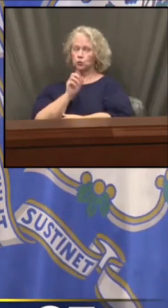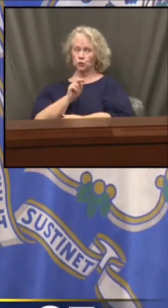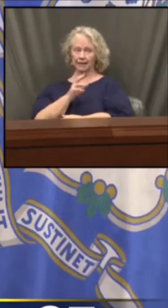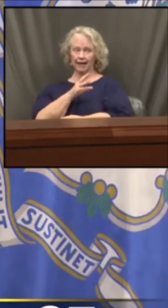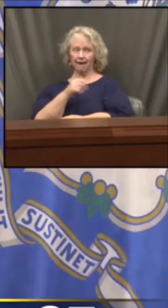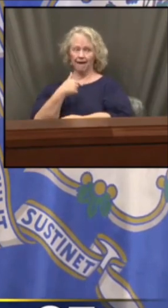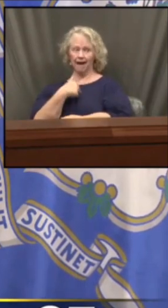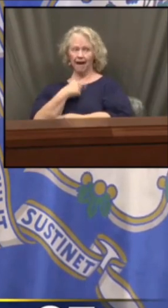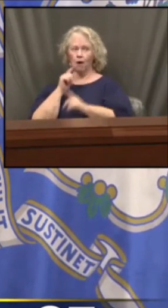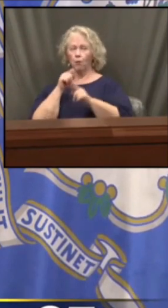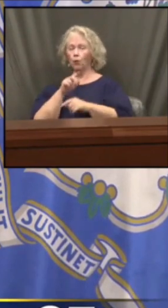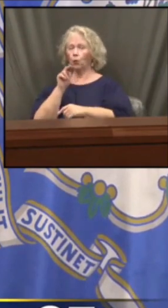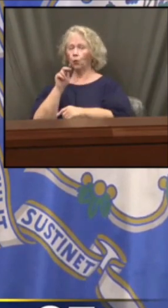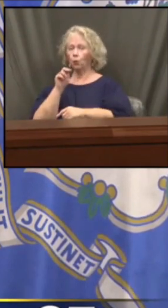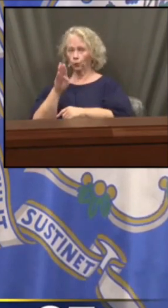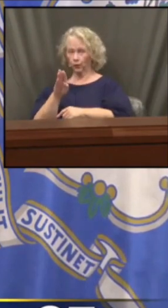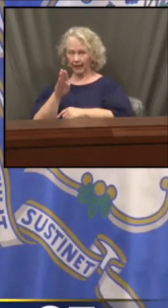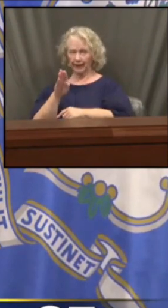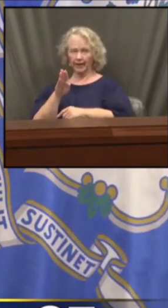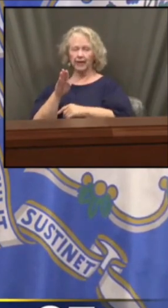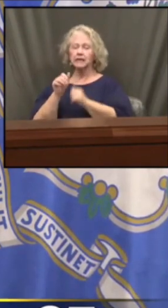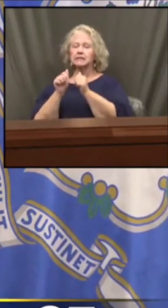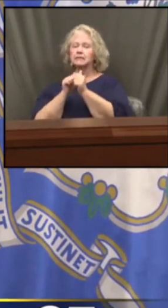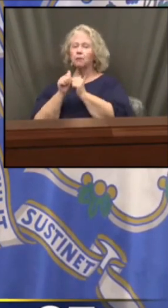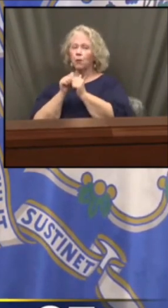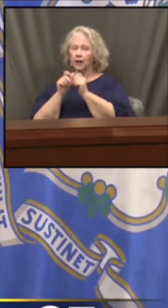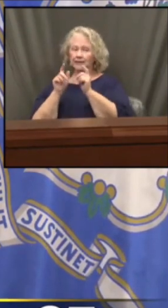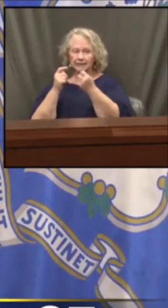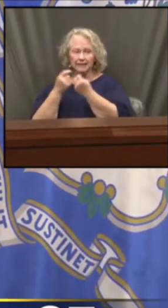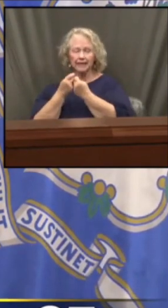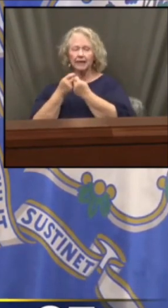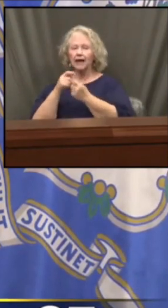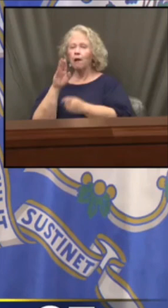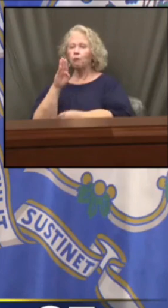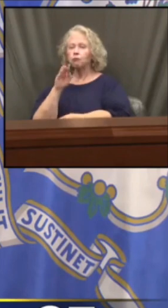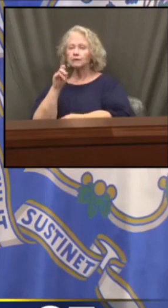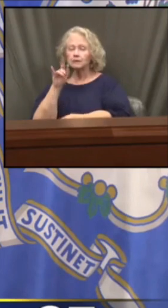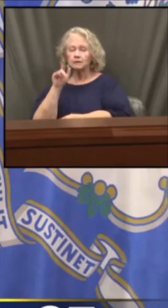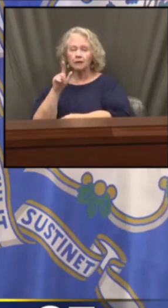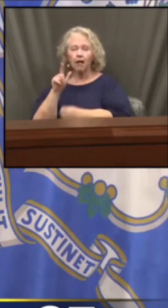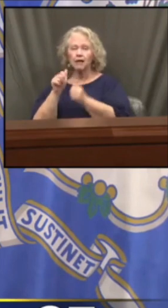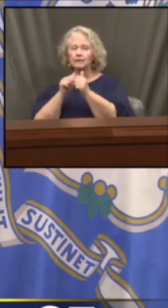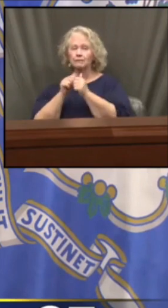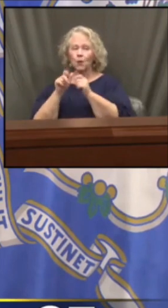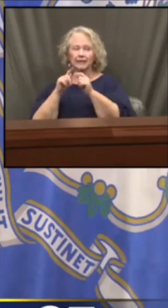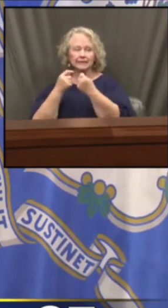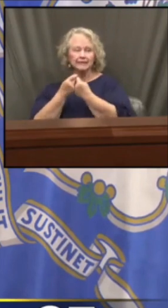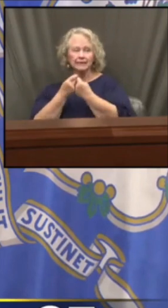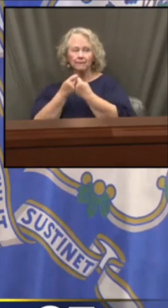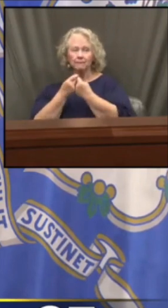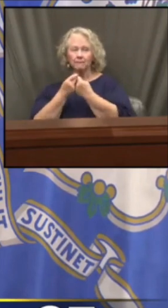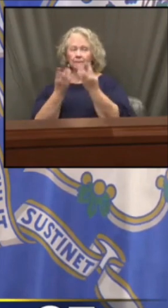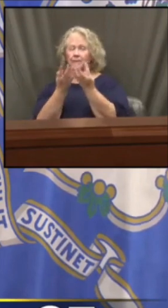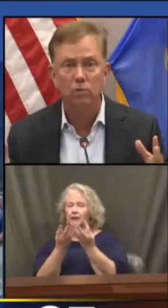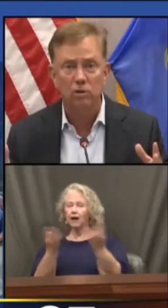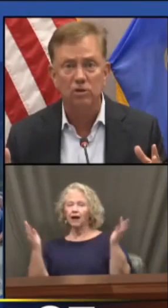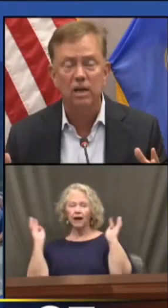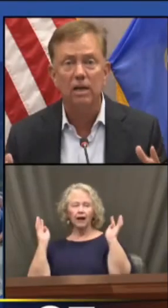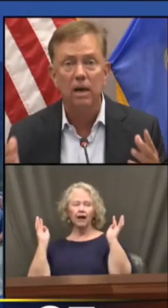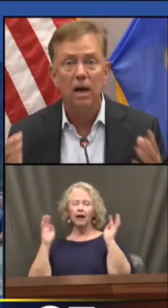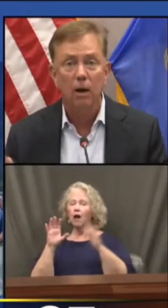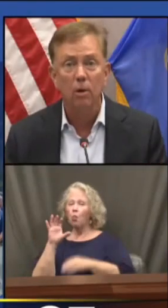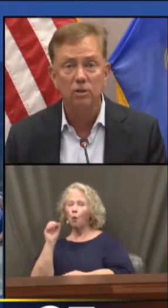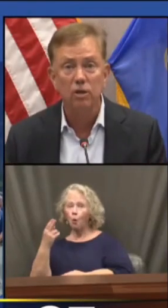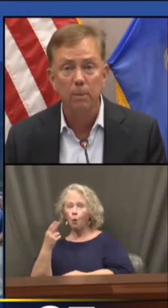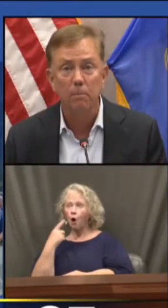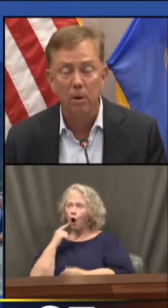Britain with the New Britain sports teams and the Bristol sports teams standing there, and all the coaches